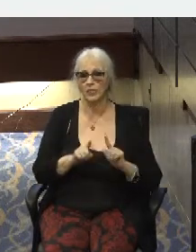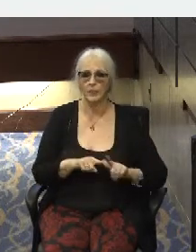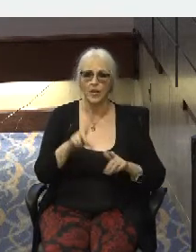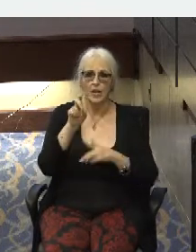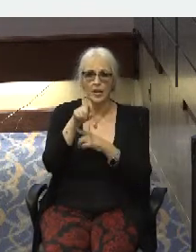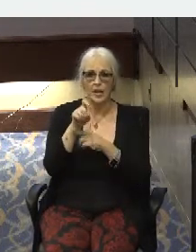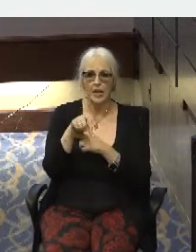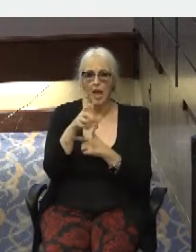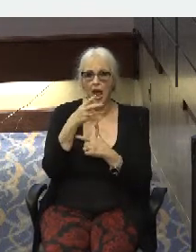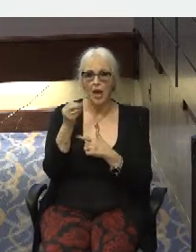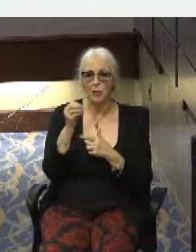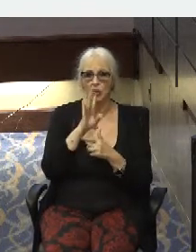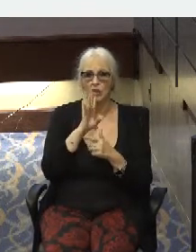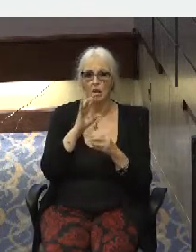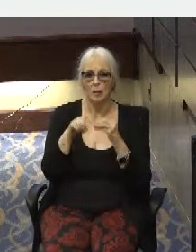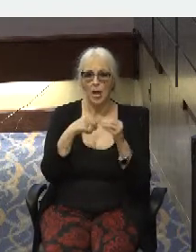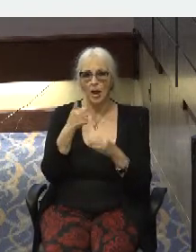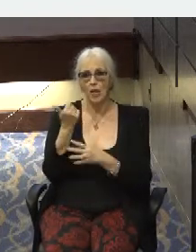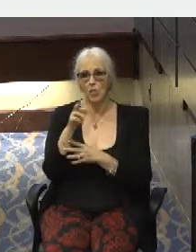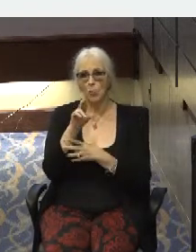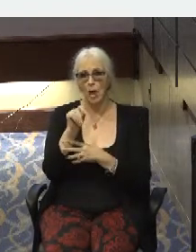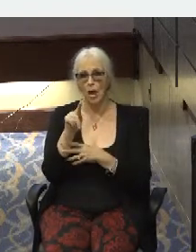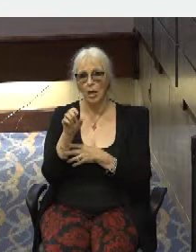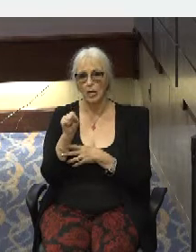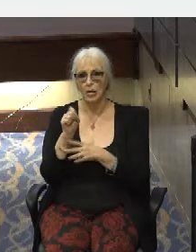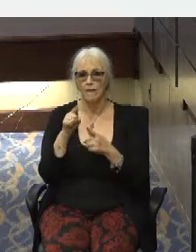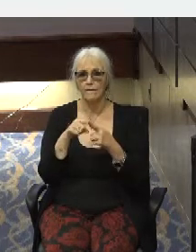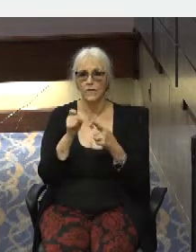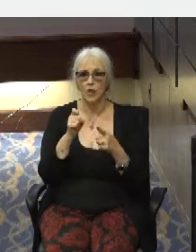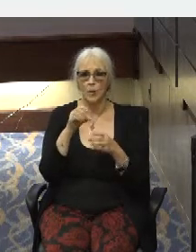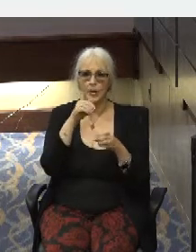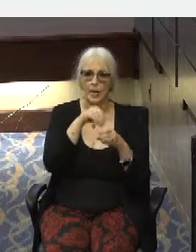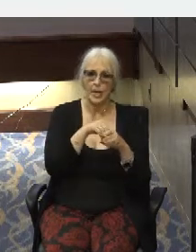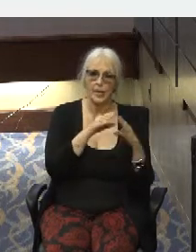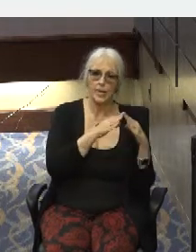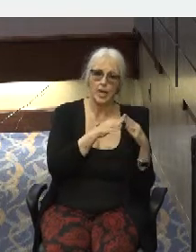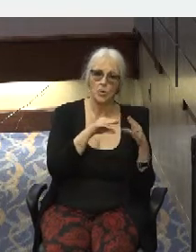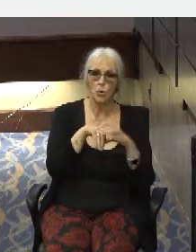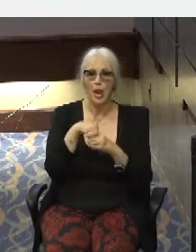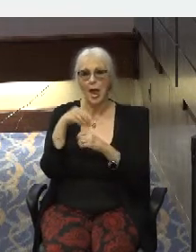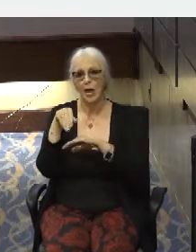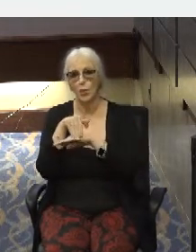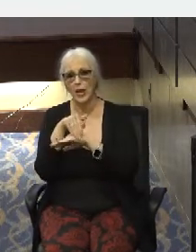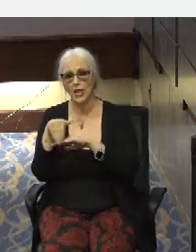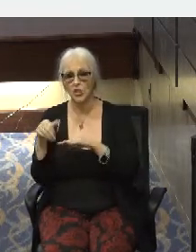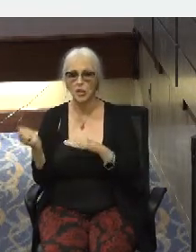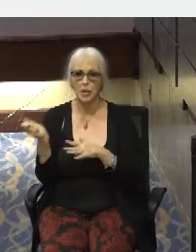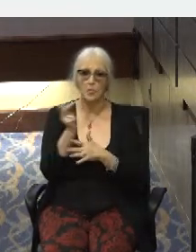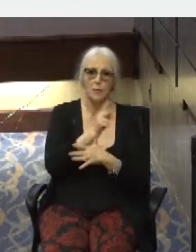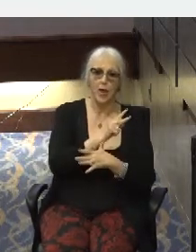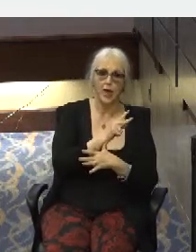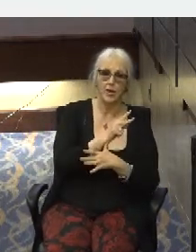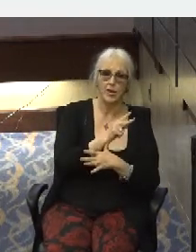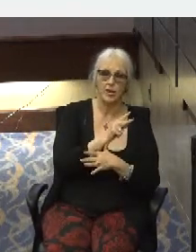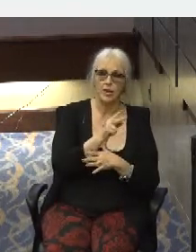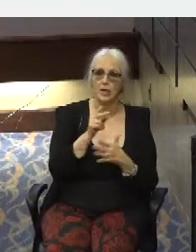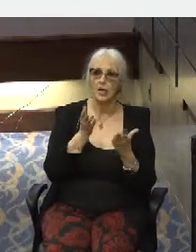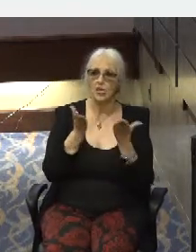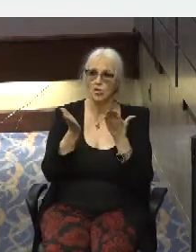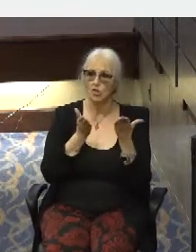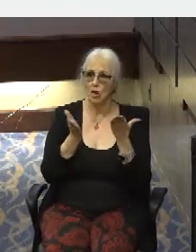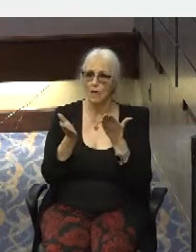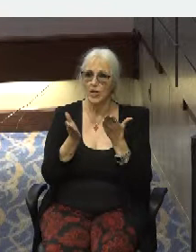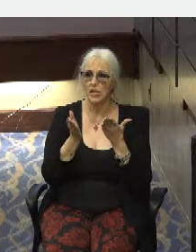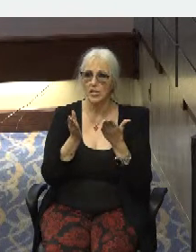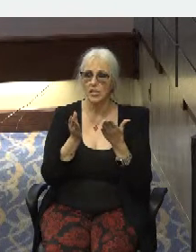discussed, most routes run in one direction, basically from in town all the way to the outer edge, then back again. This service is